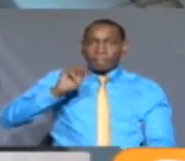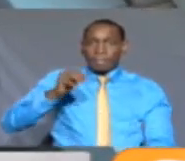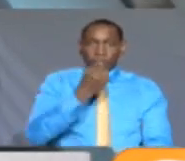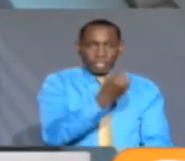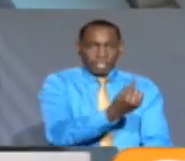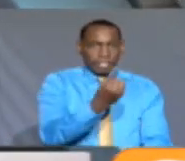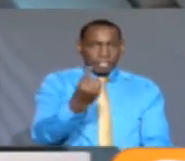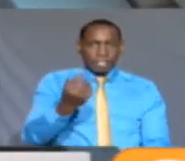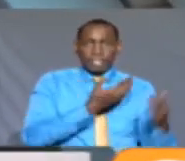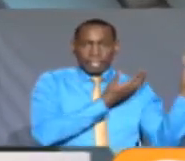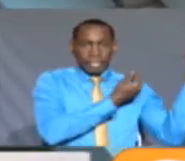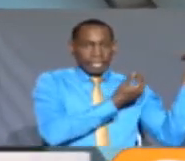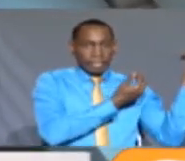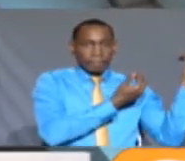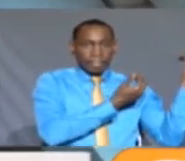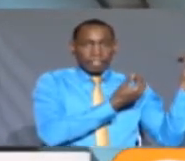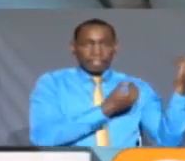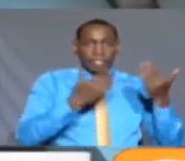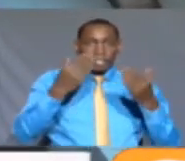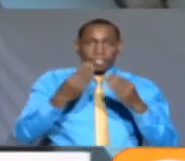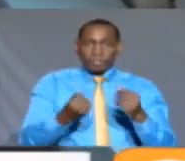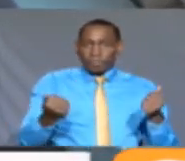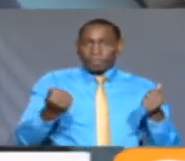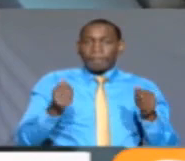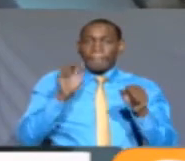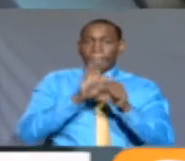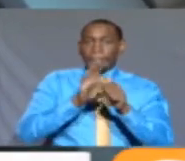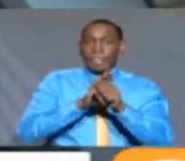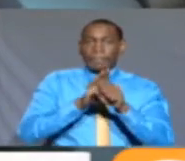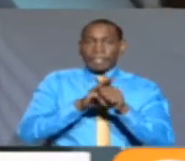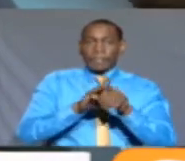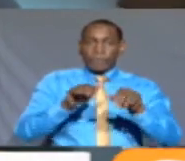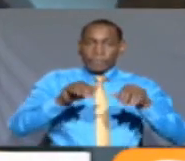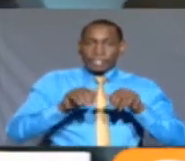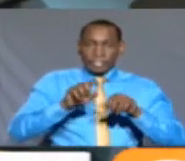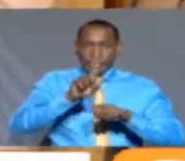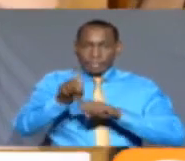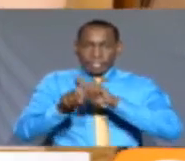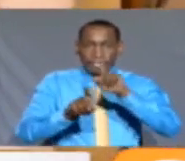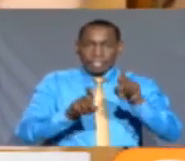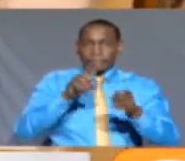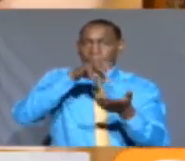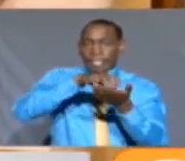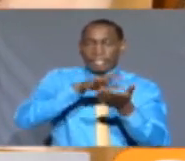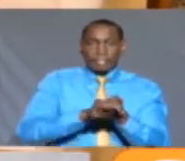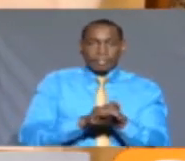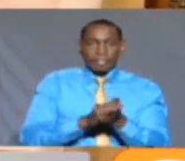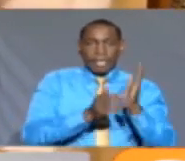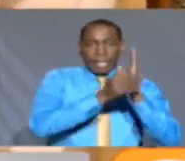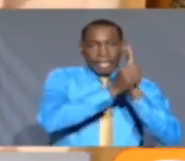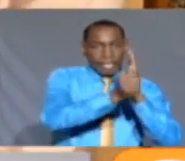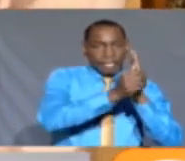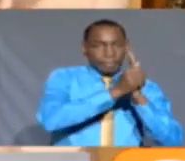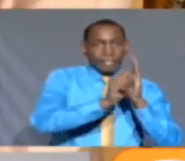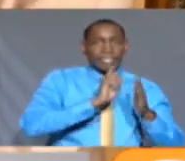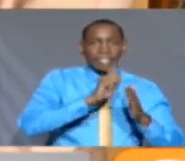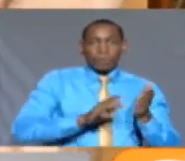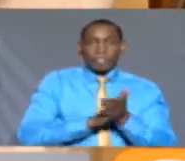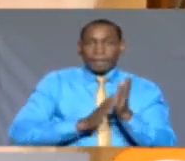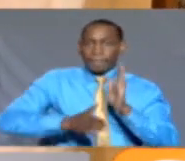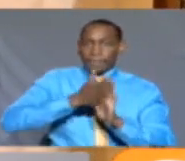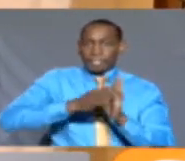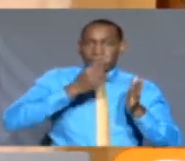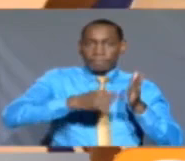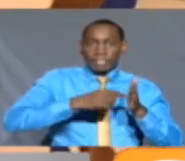million shillings each, are expected to clear the backlog in hundreds of pending forensic cases. According to scientists here,